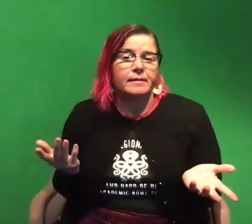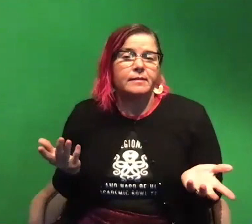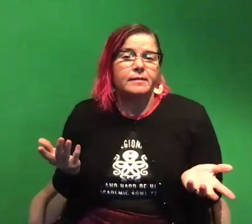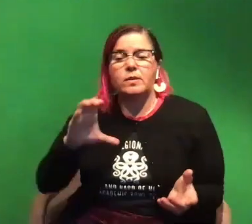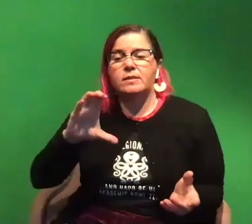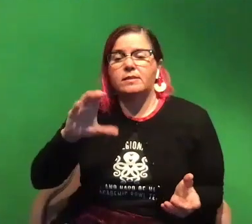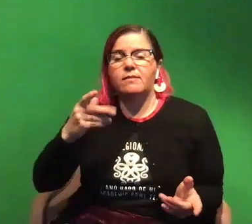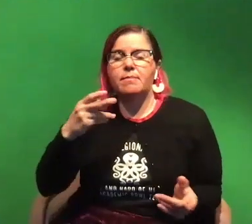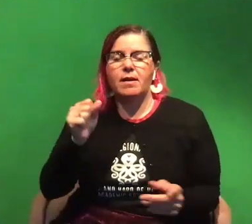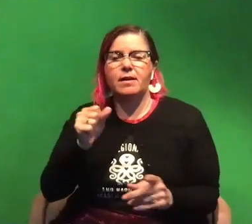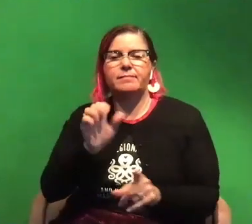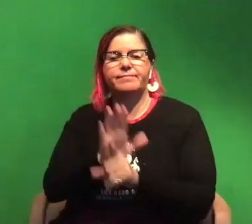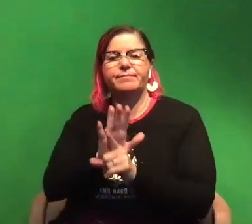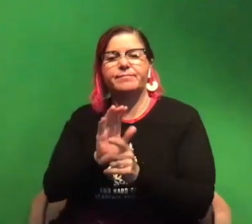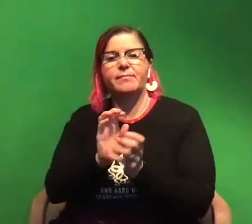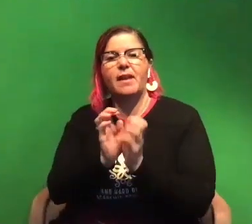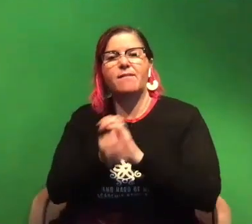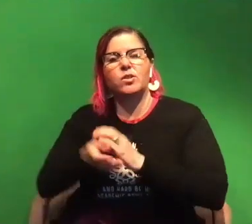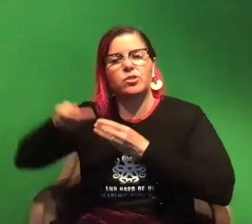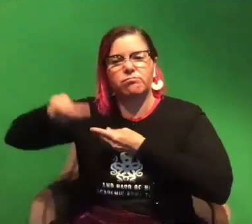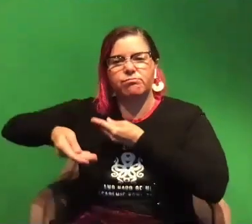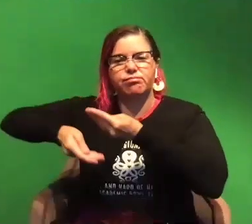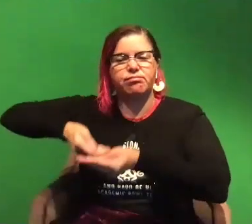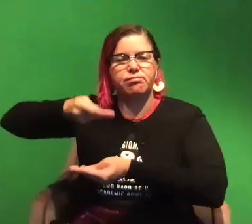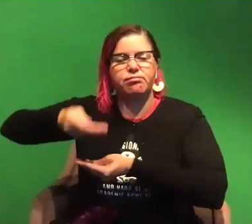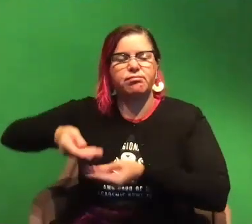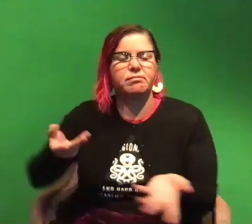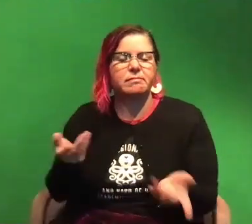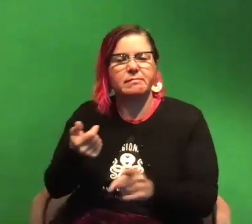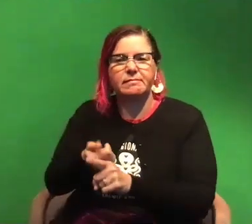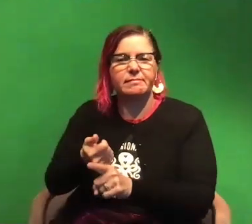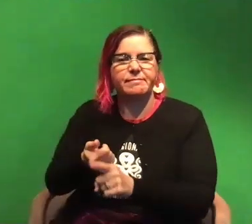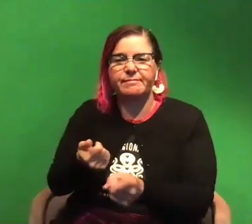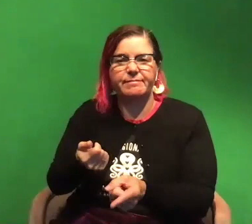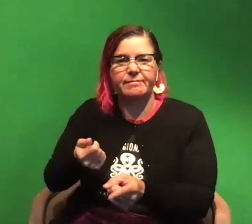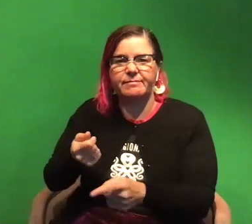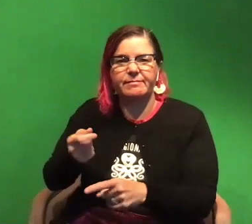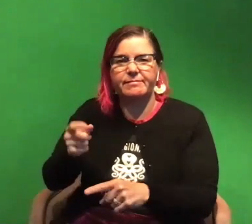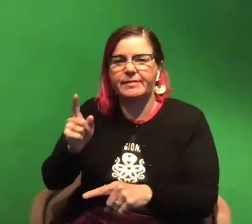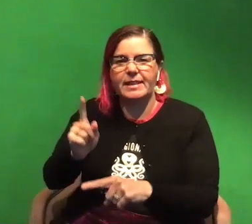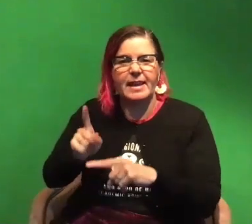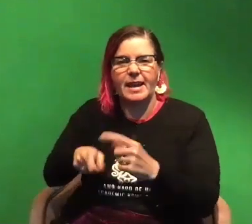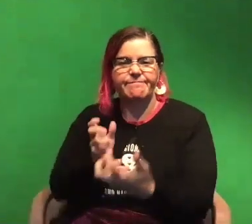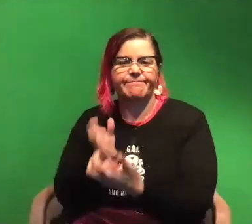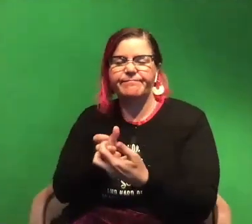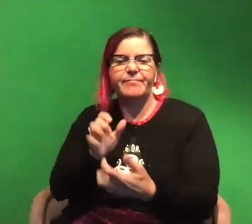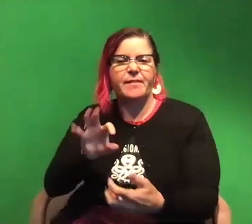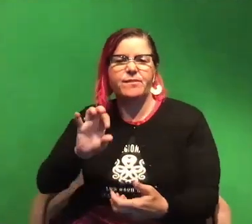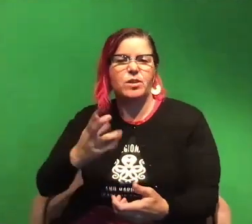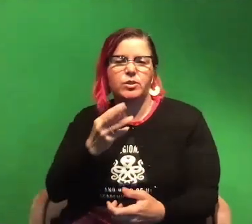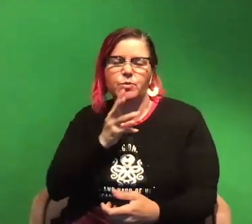cephalopods, because of their evolutionary heritage, just haven't been able to find that niche, so to speak. And